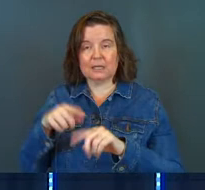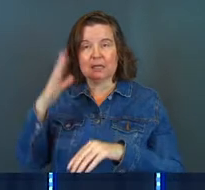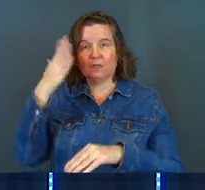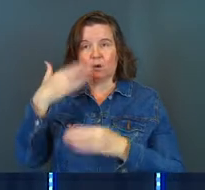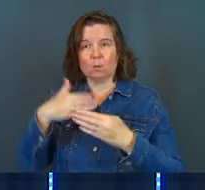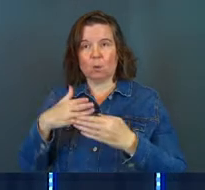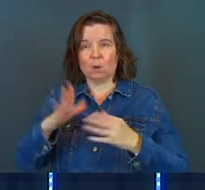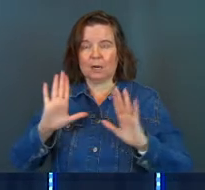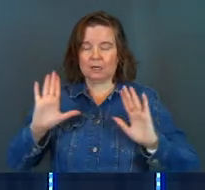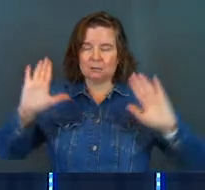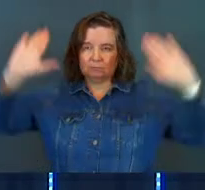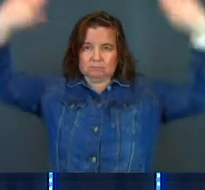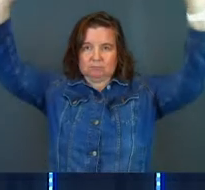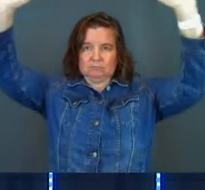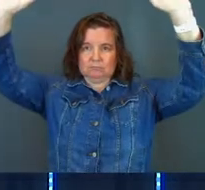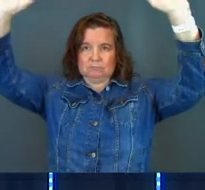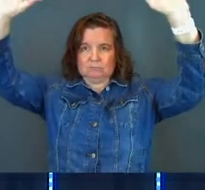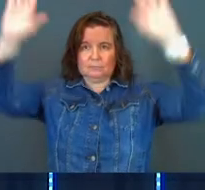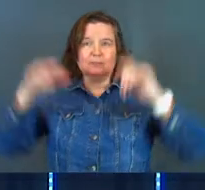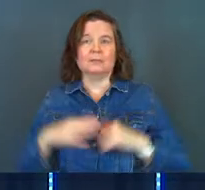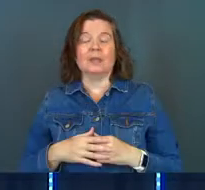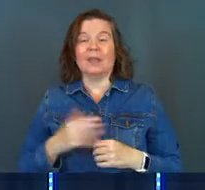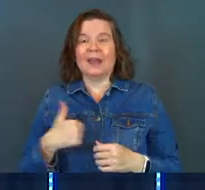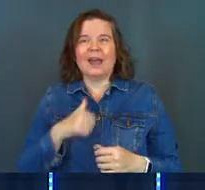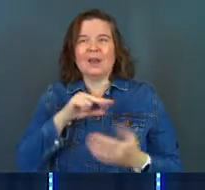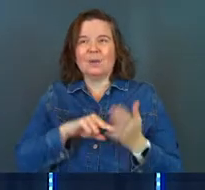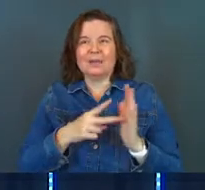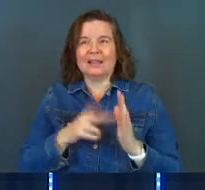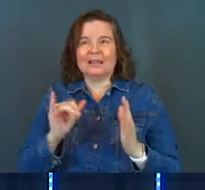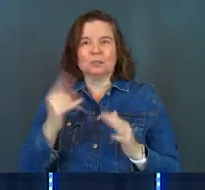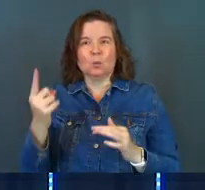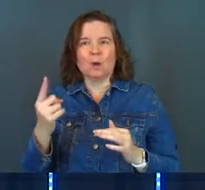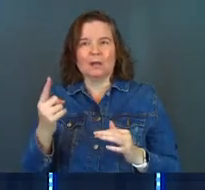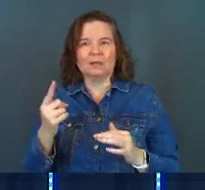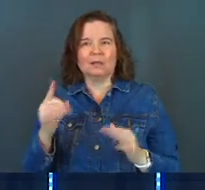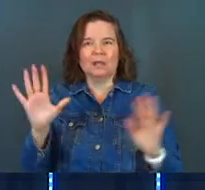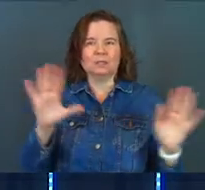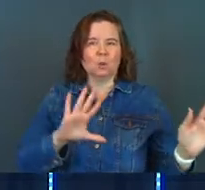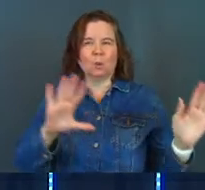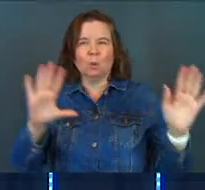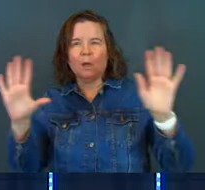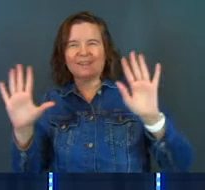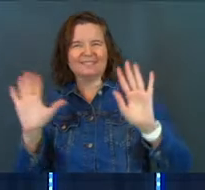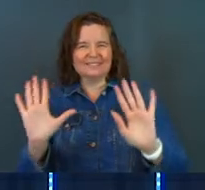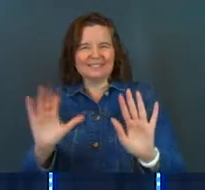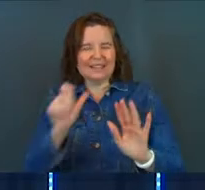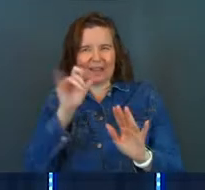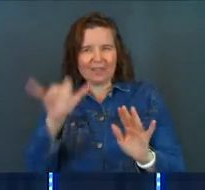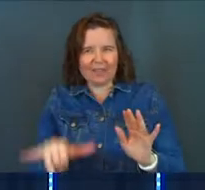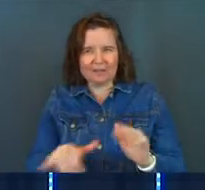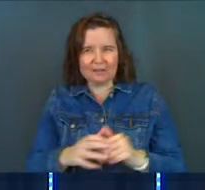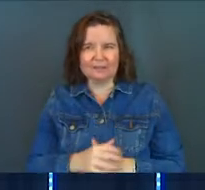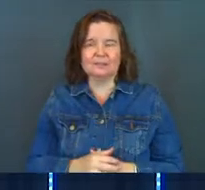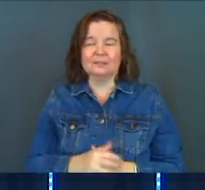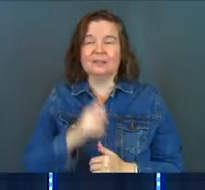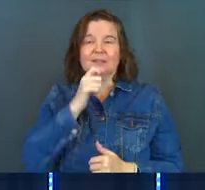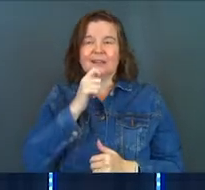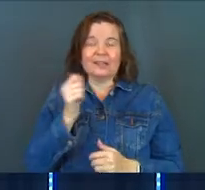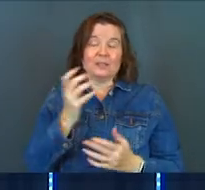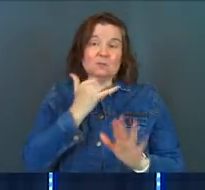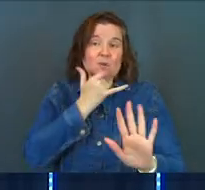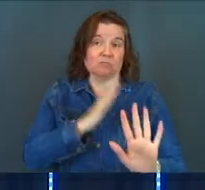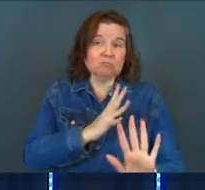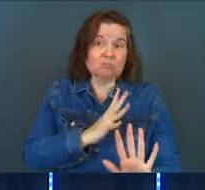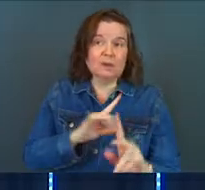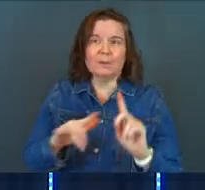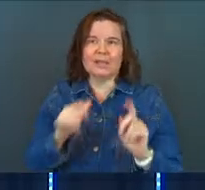row, and his hands are straight up. And I don't mean like he's like one of these swaying guys. He's like, he's not that. Not that there's anything